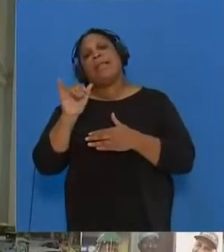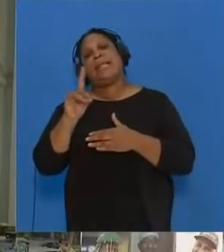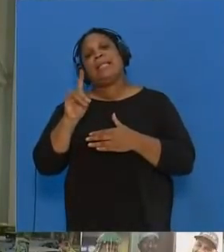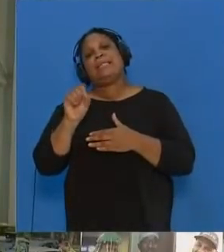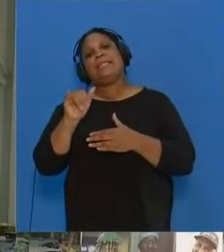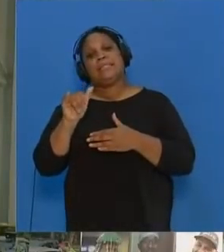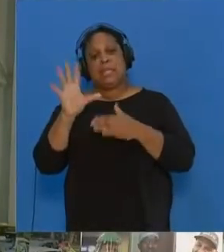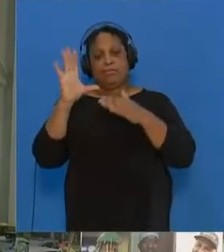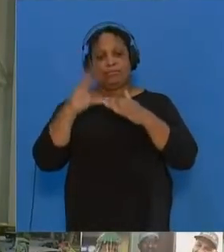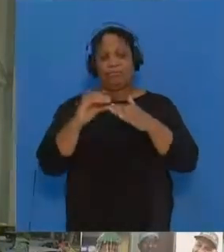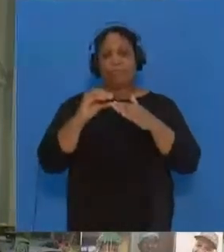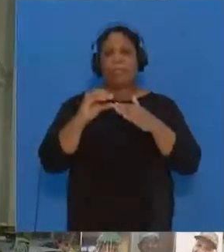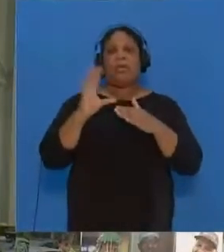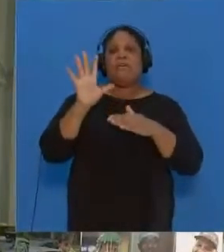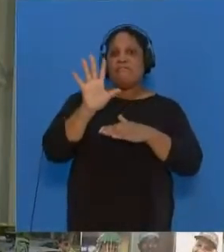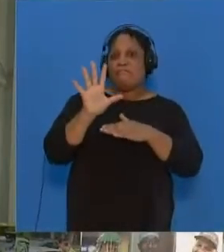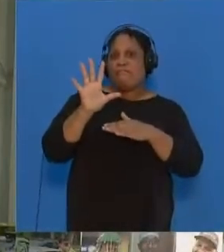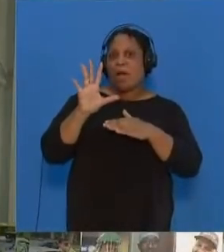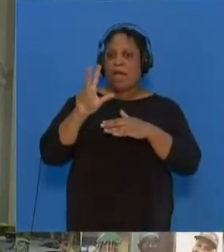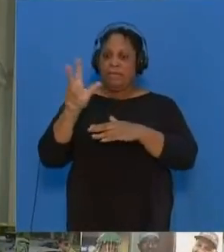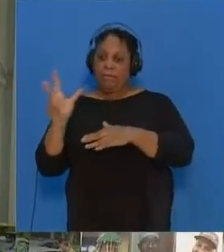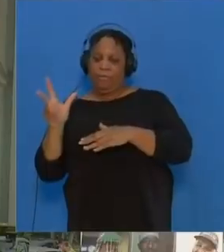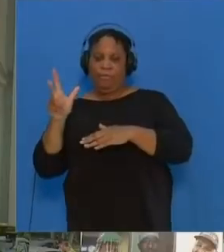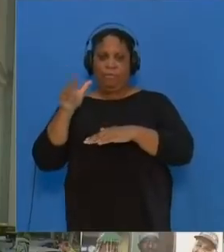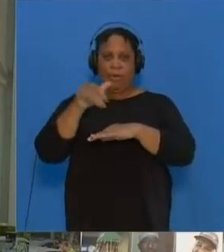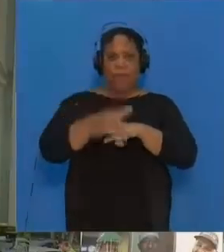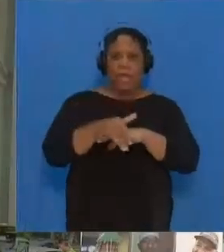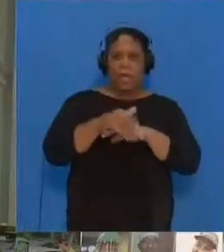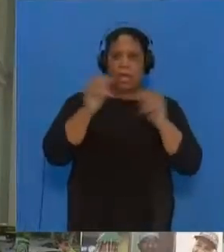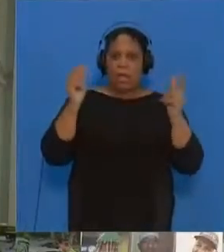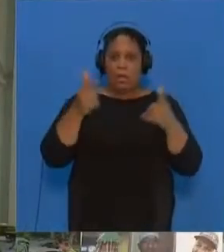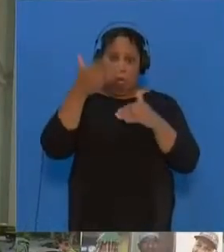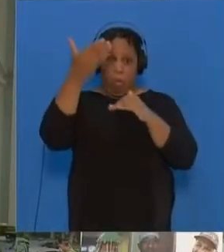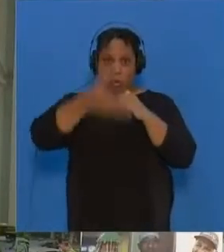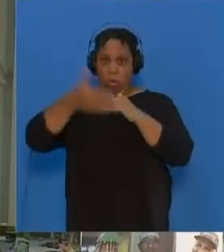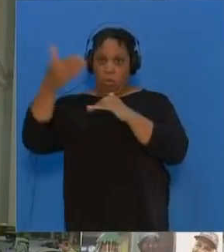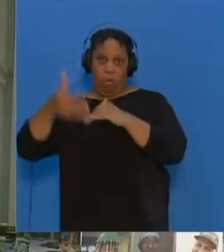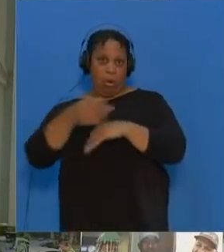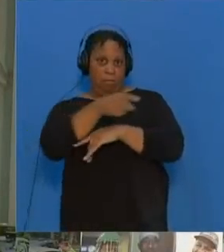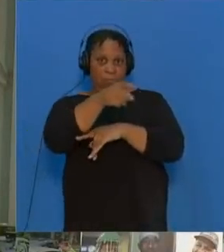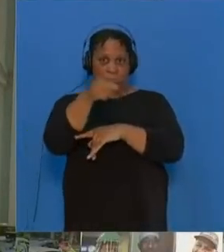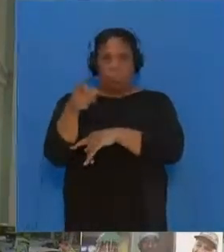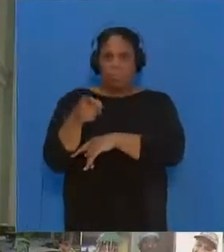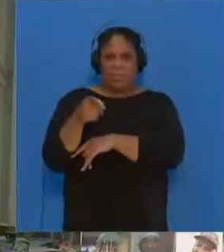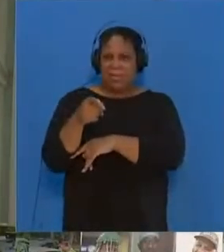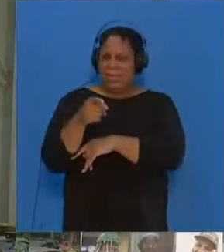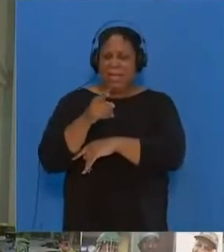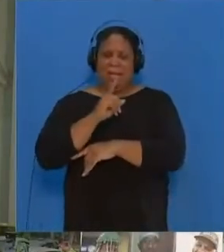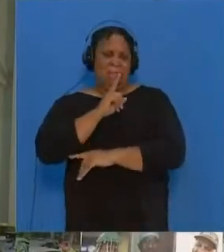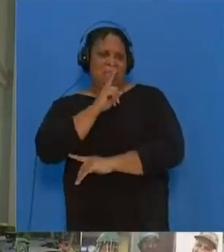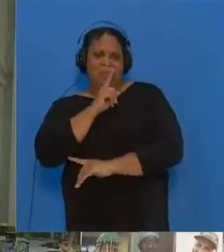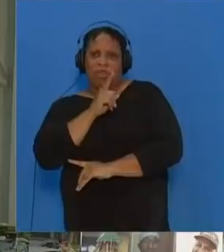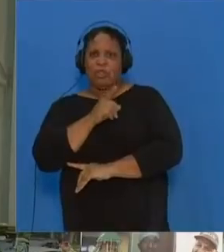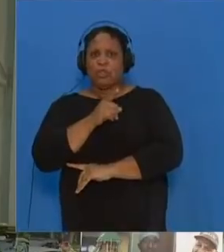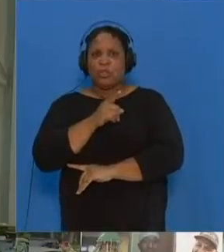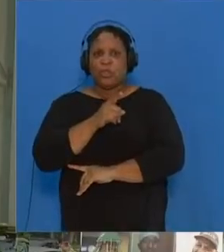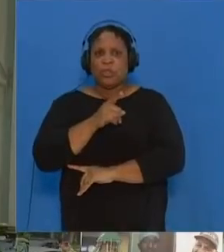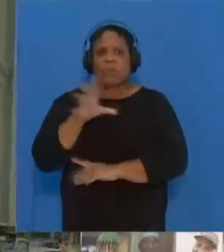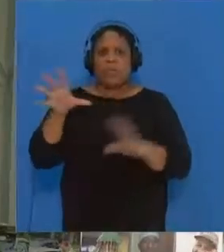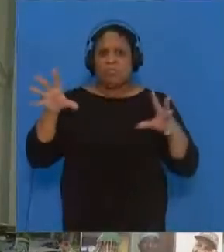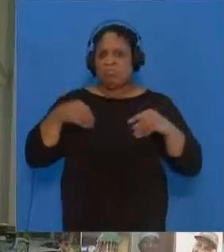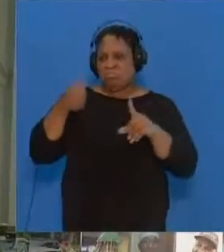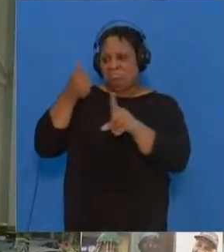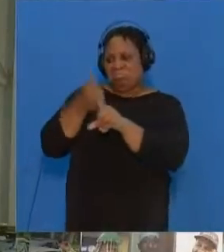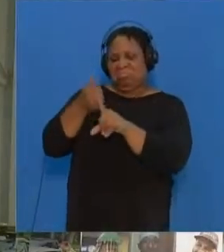night, 4 the next night, 3 the next night, all in front of you. I'm not sure if she took it upon